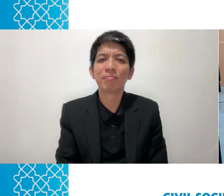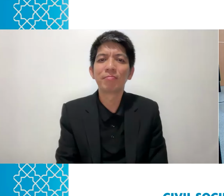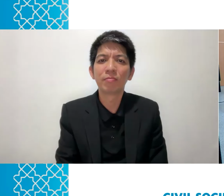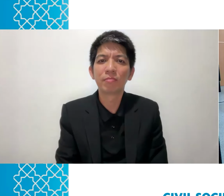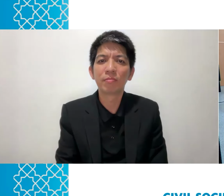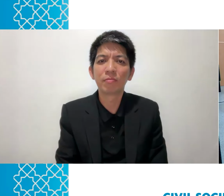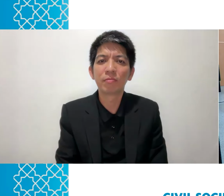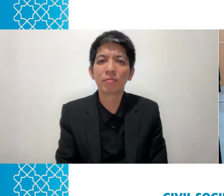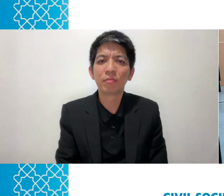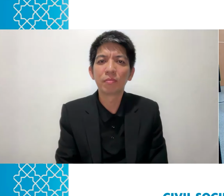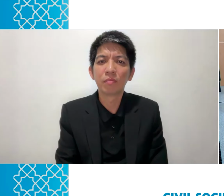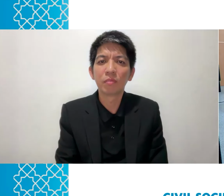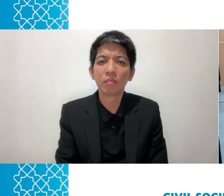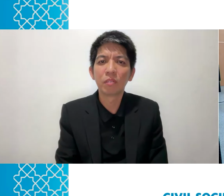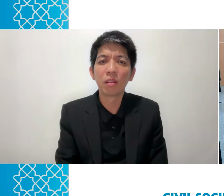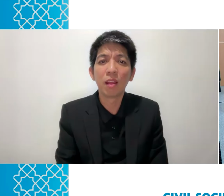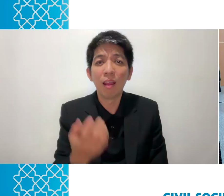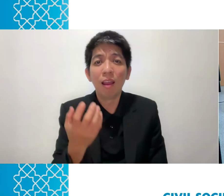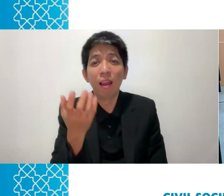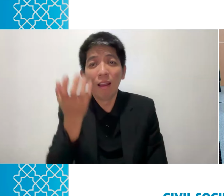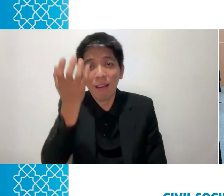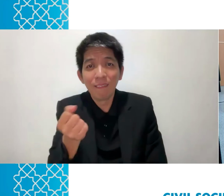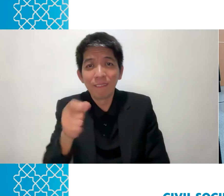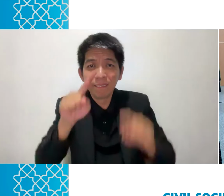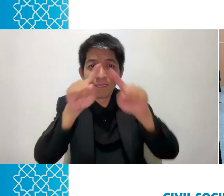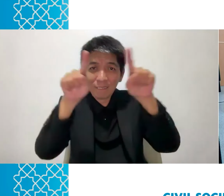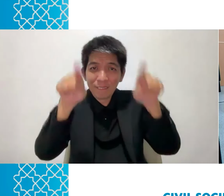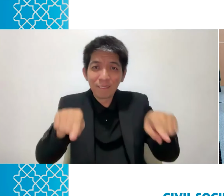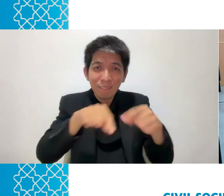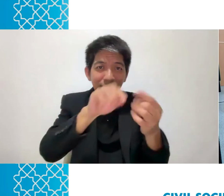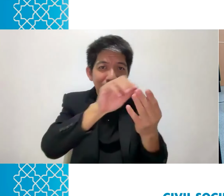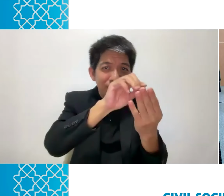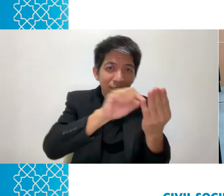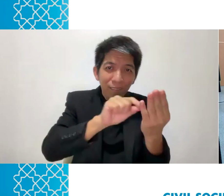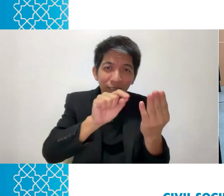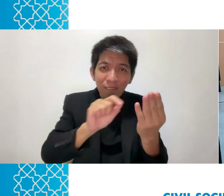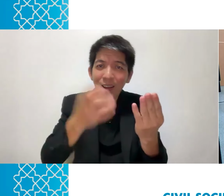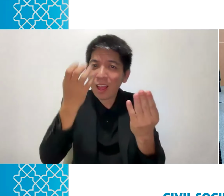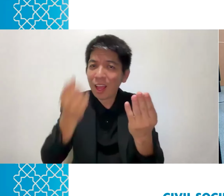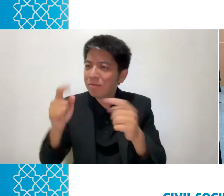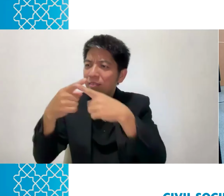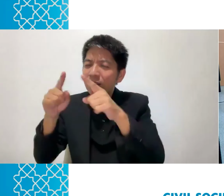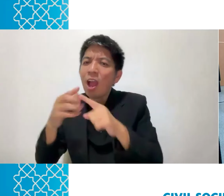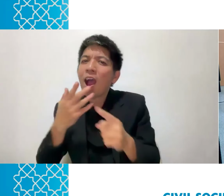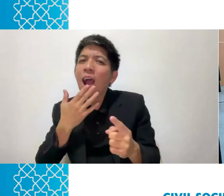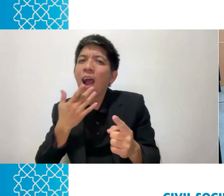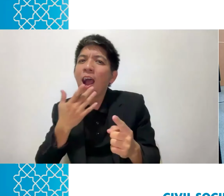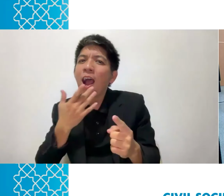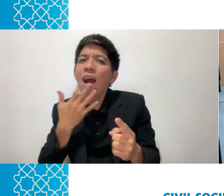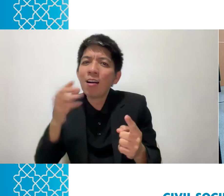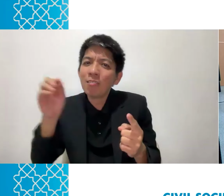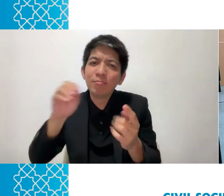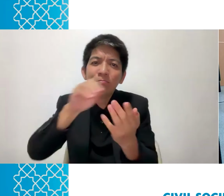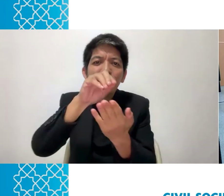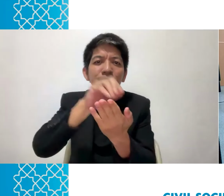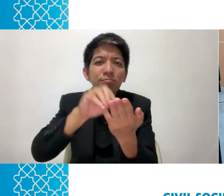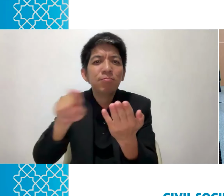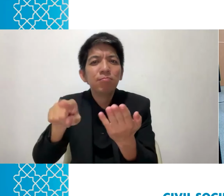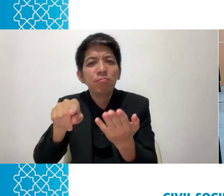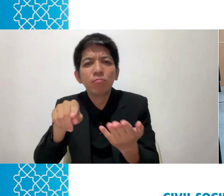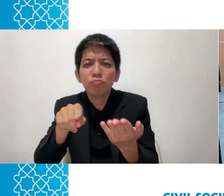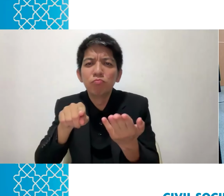I hope that you will grab one set of paper, and then you will be able to participate in the activity of the workshop.